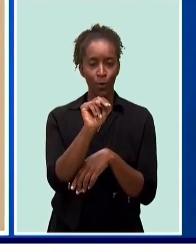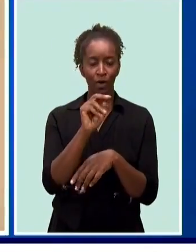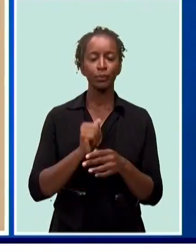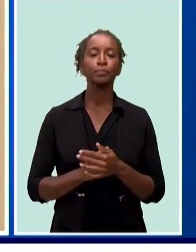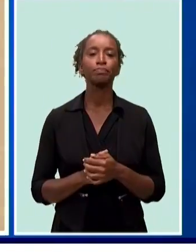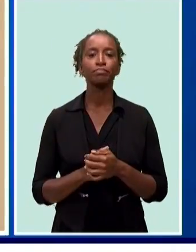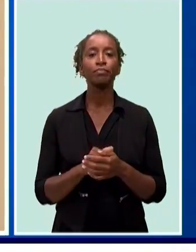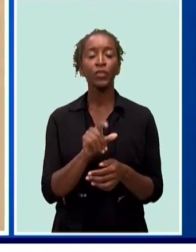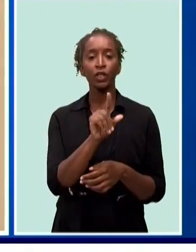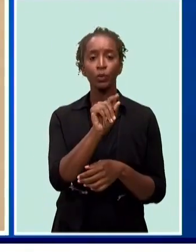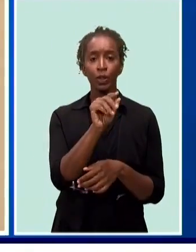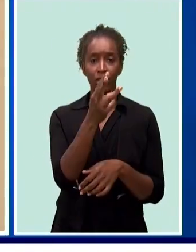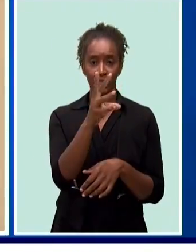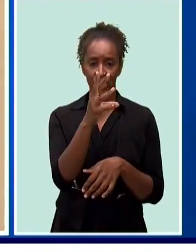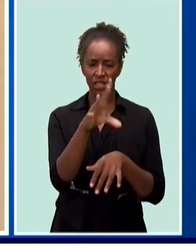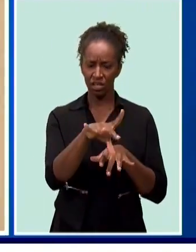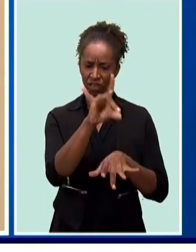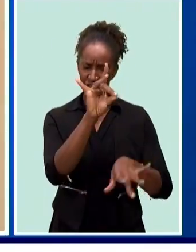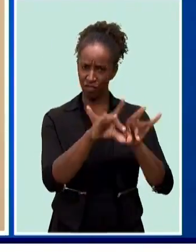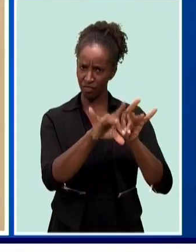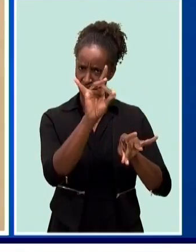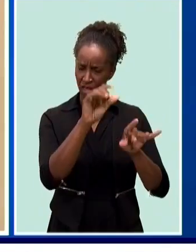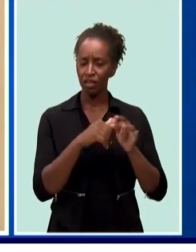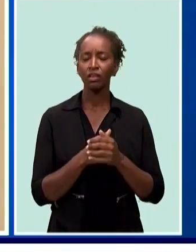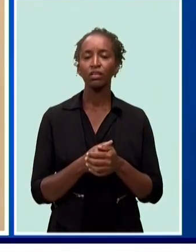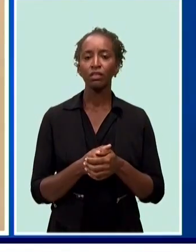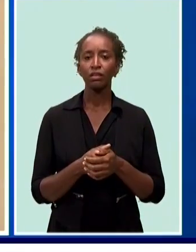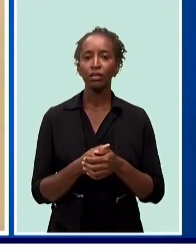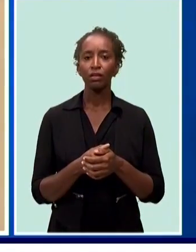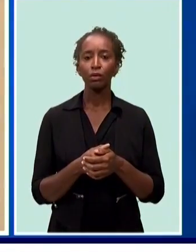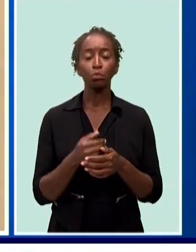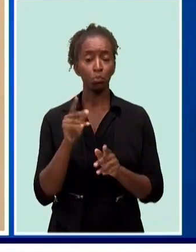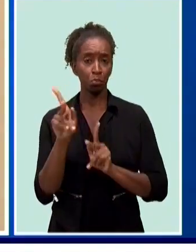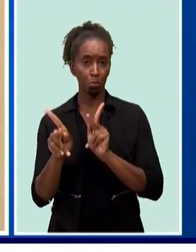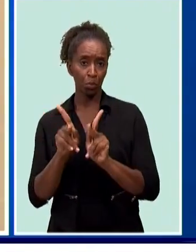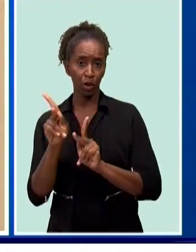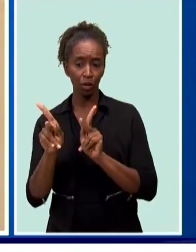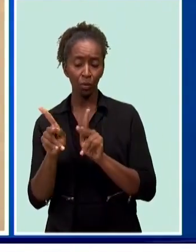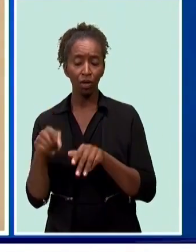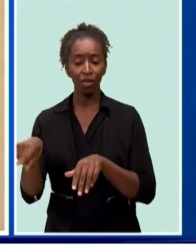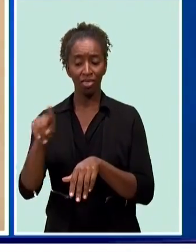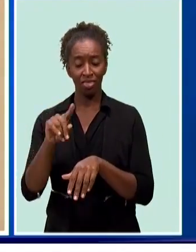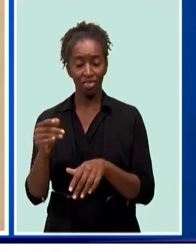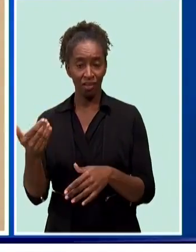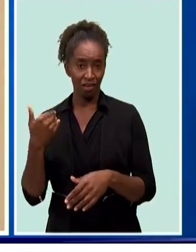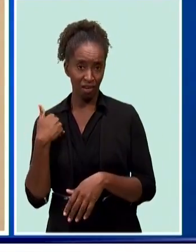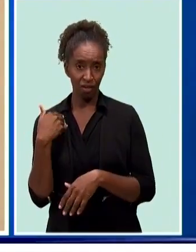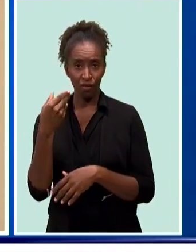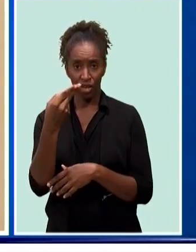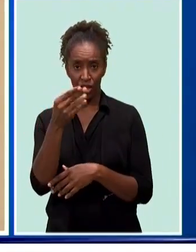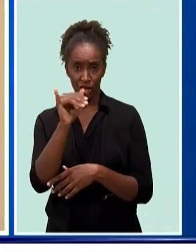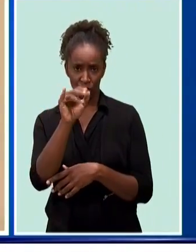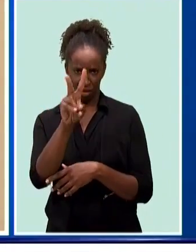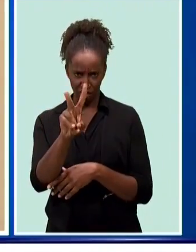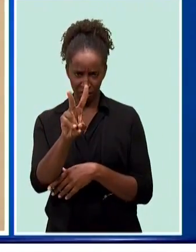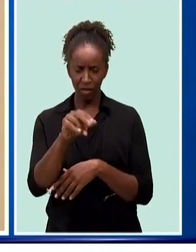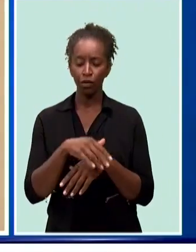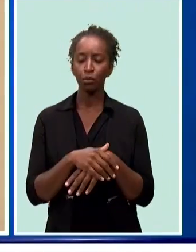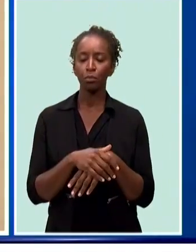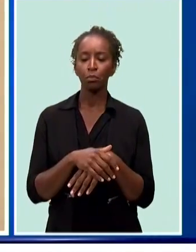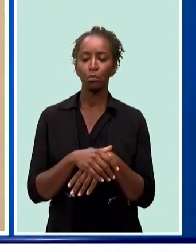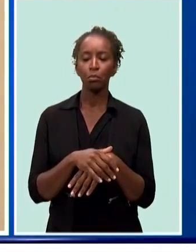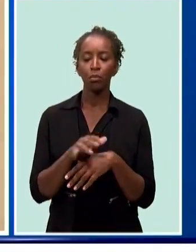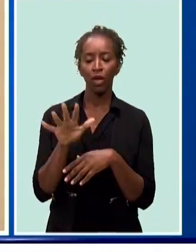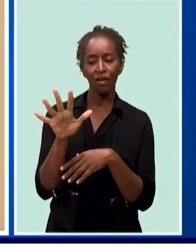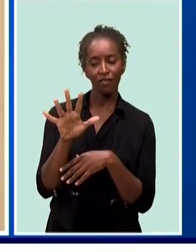2016 data, we've diagnosed about 82% of all persons estimated to be living with HIV in Barbados. 57%